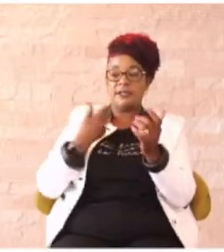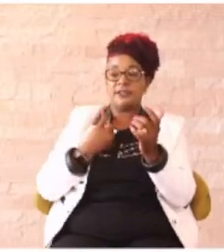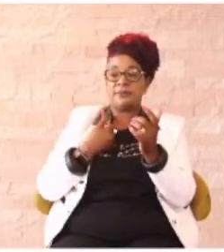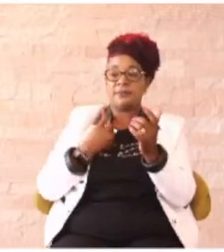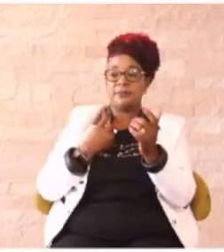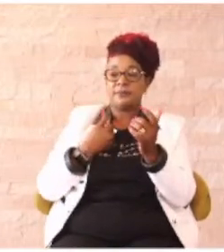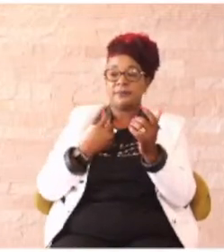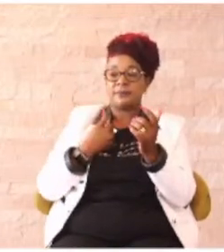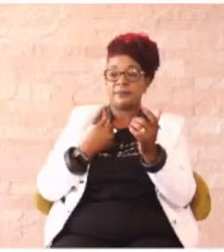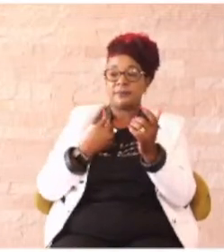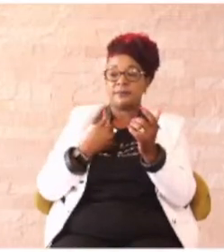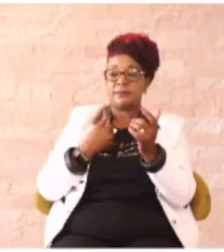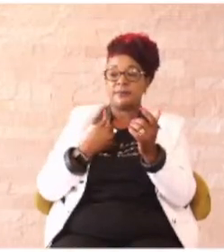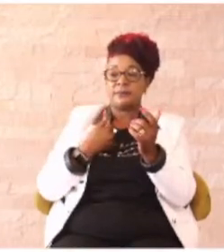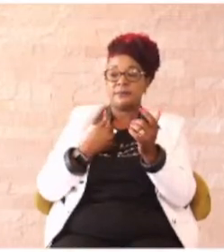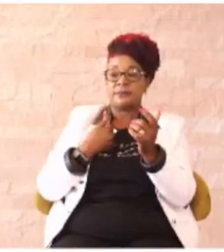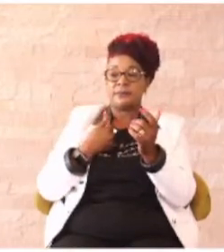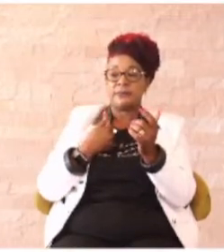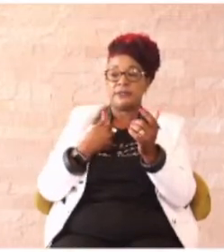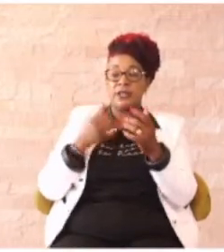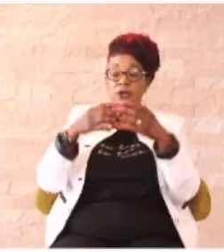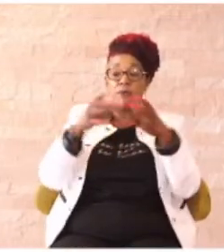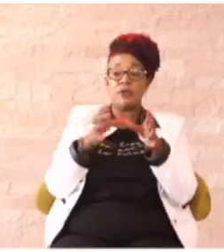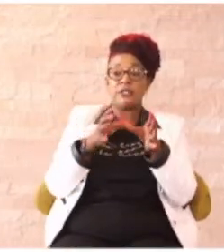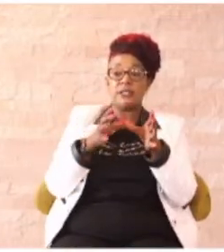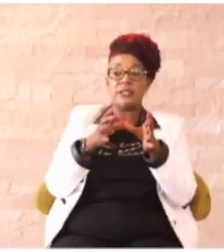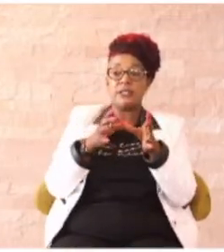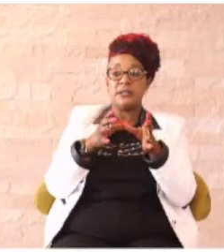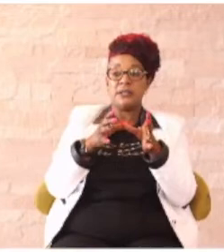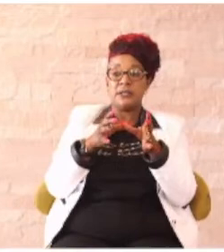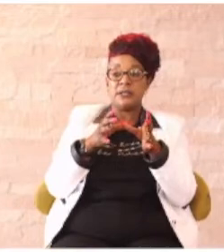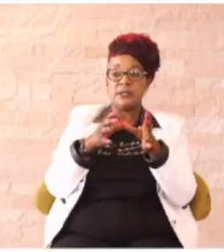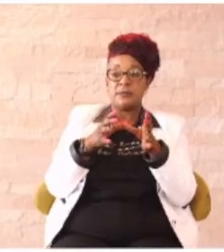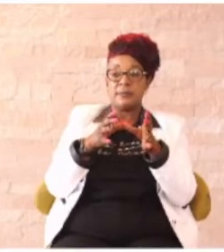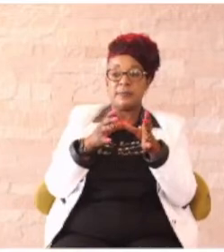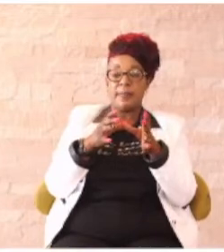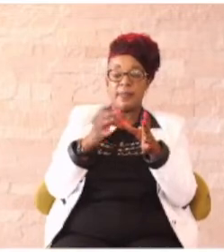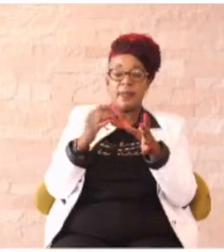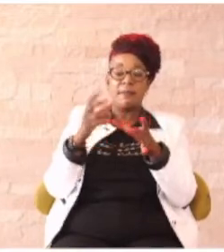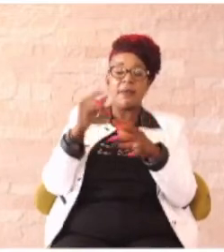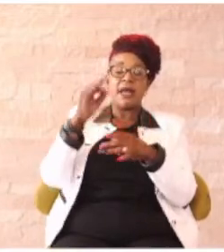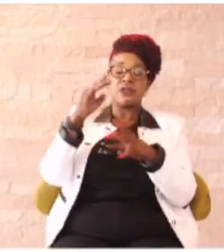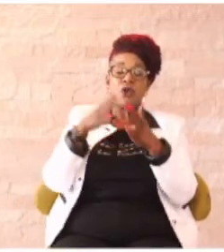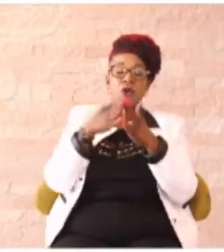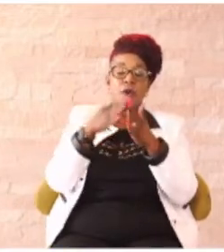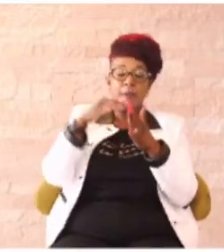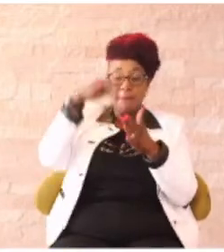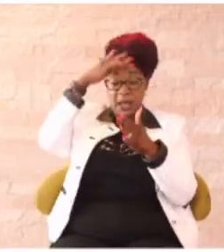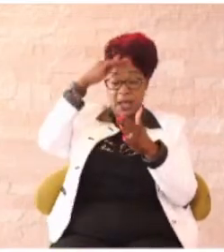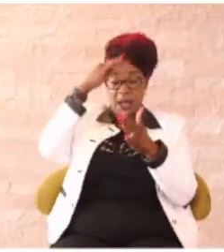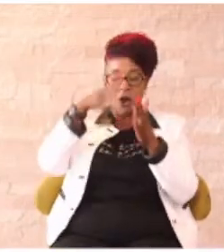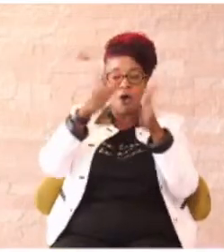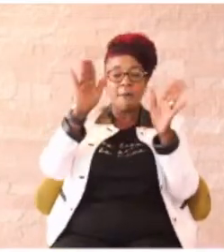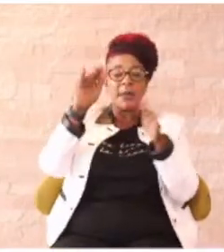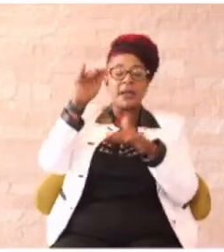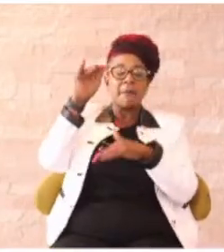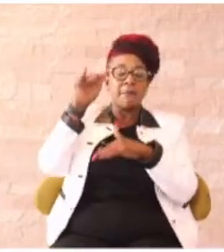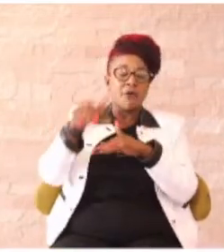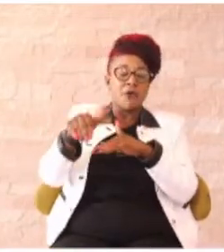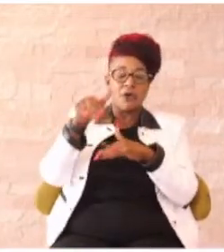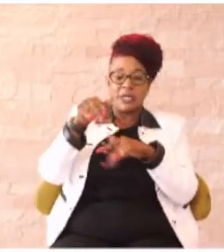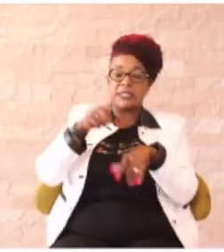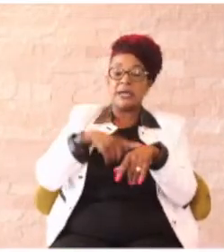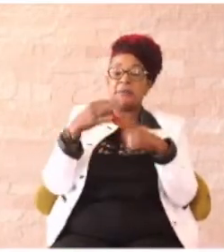And in Uganda, bars in communities, bars open as early as 8 a.m. in the morning. So men are